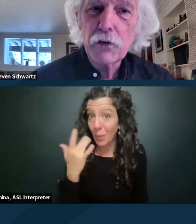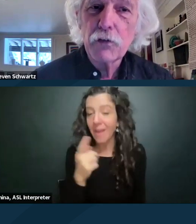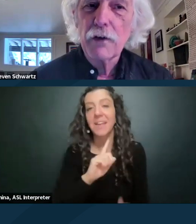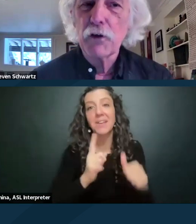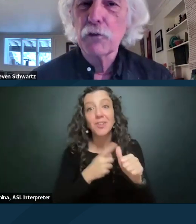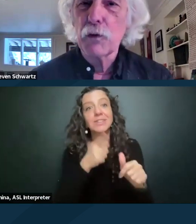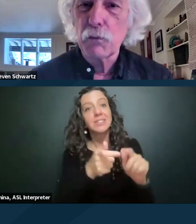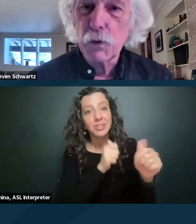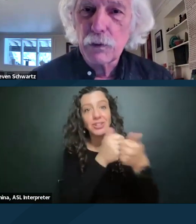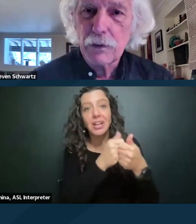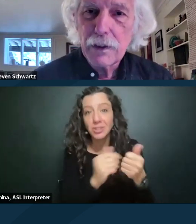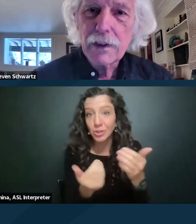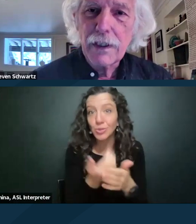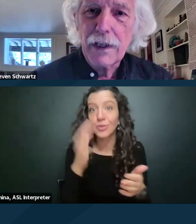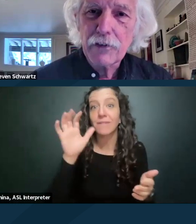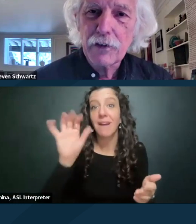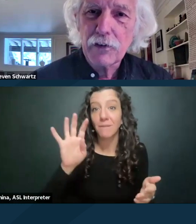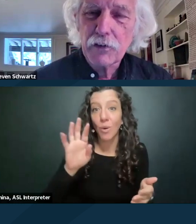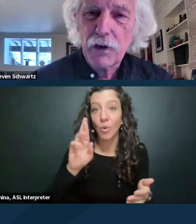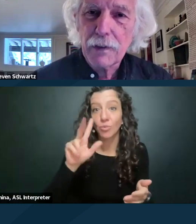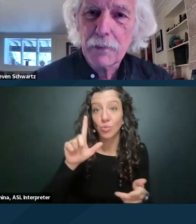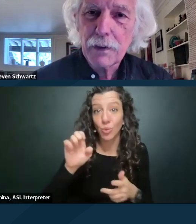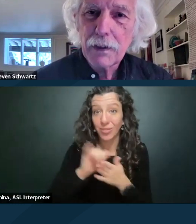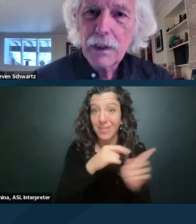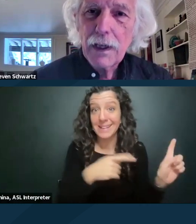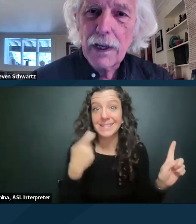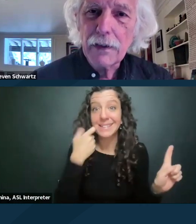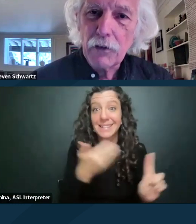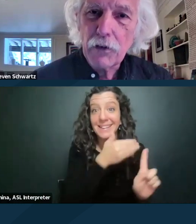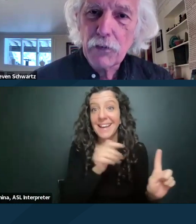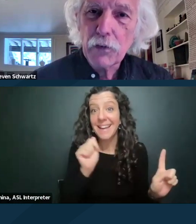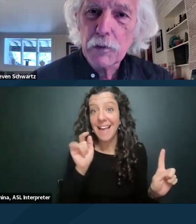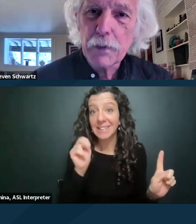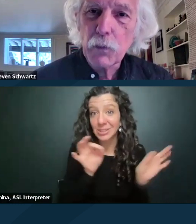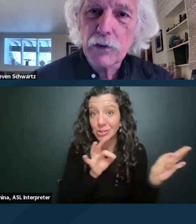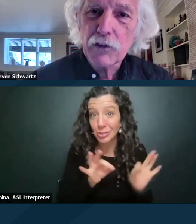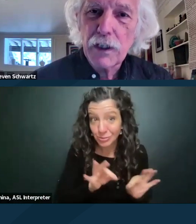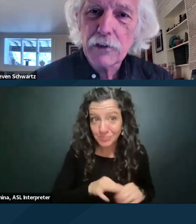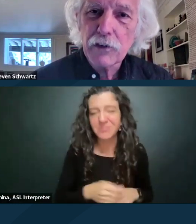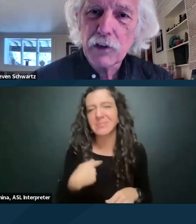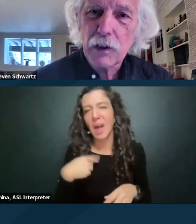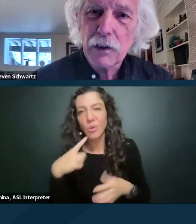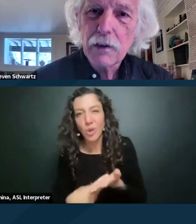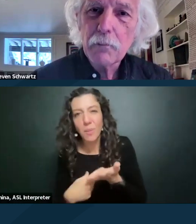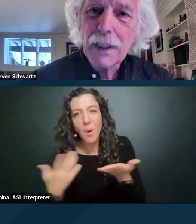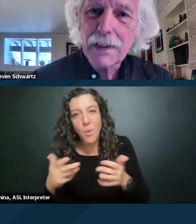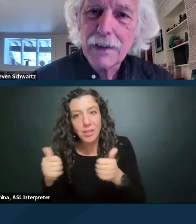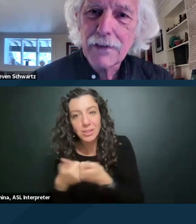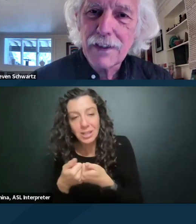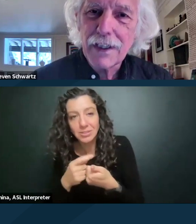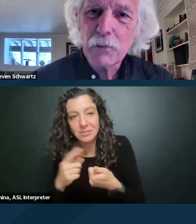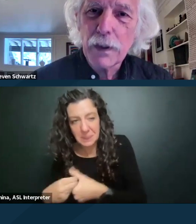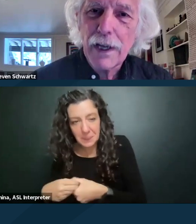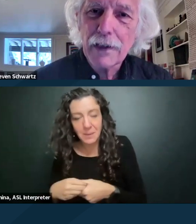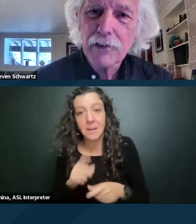the new 504 rule that Allison described, and I'll go through a little bit what those challenges are, but at the end